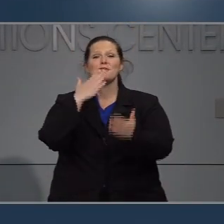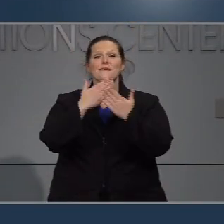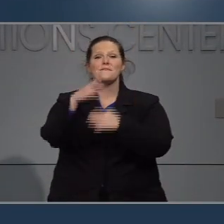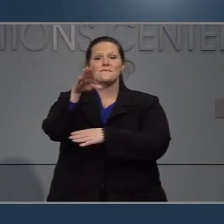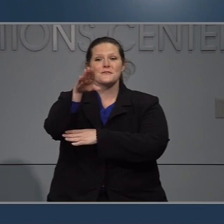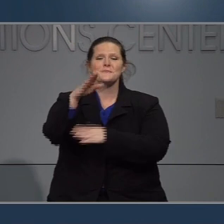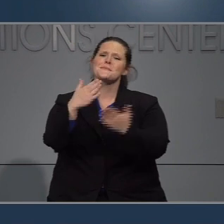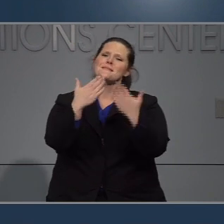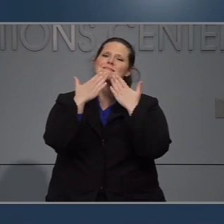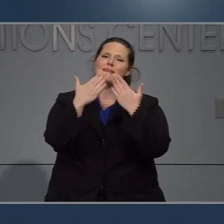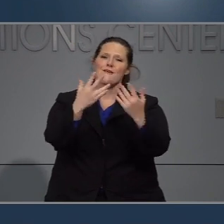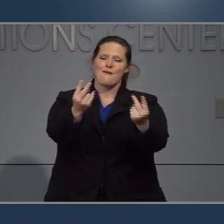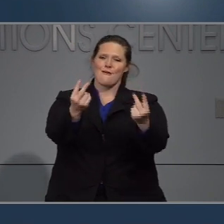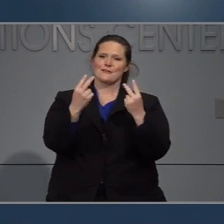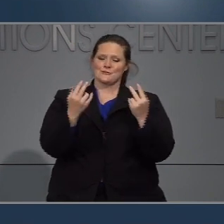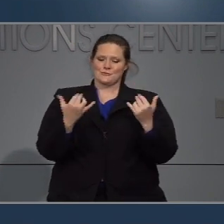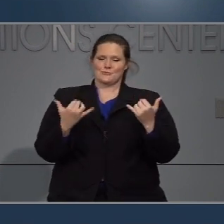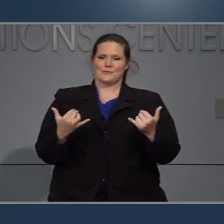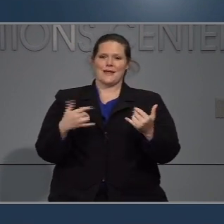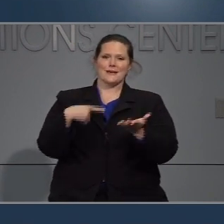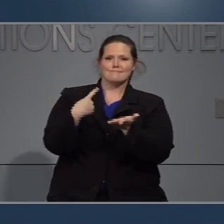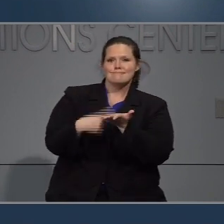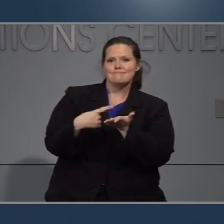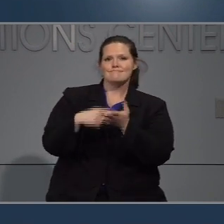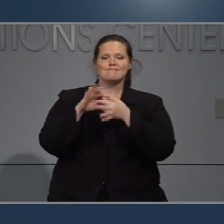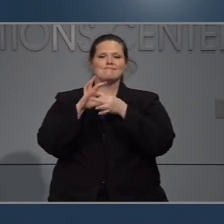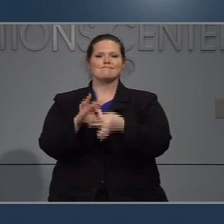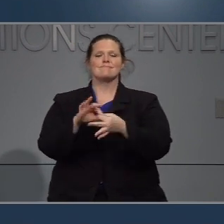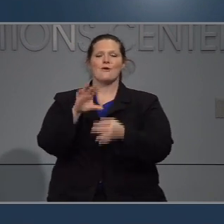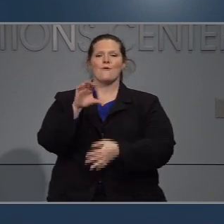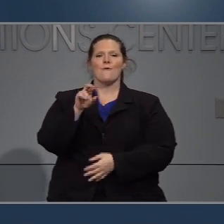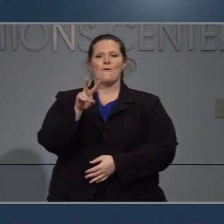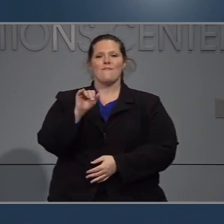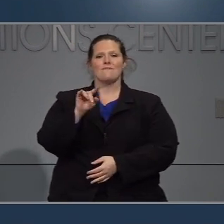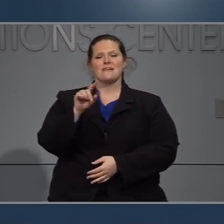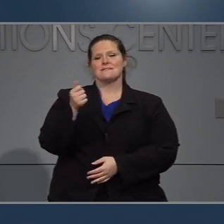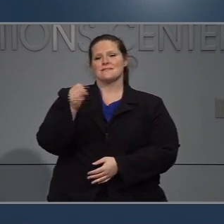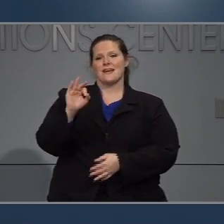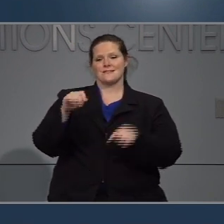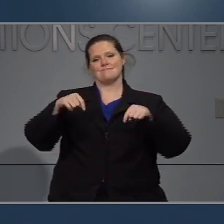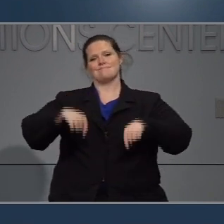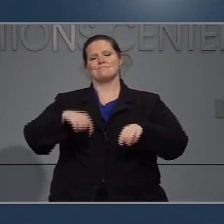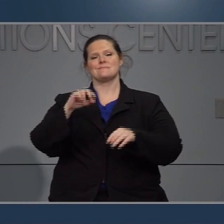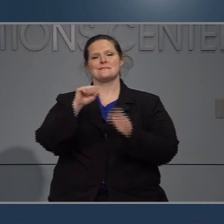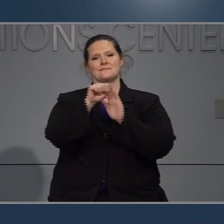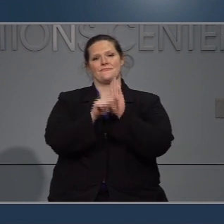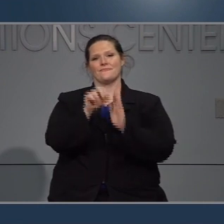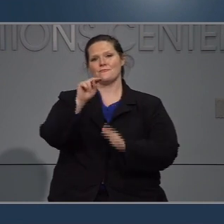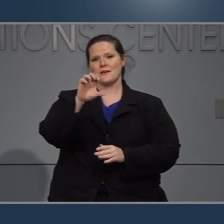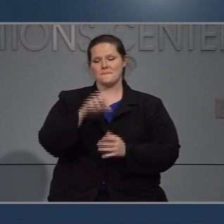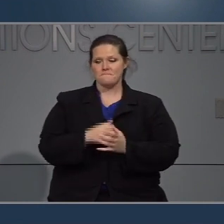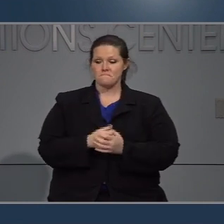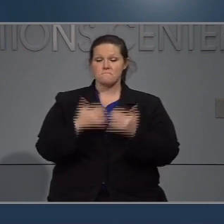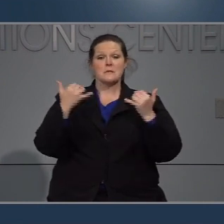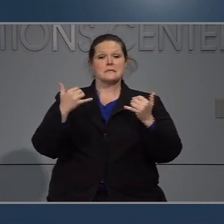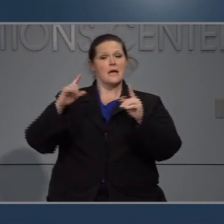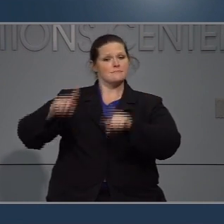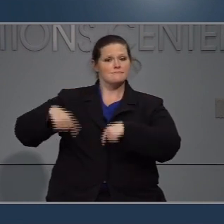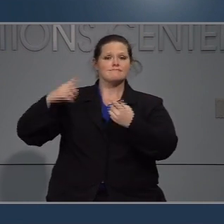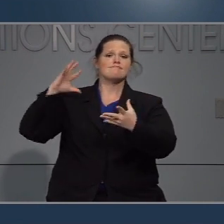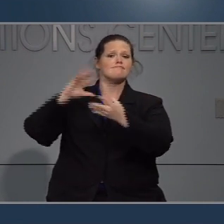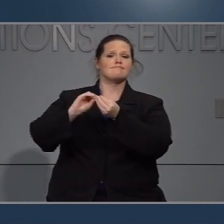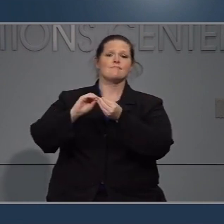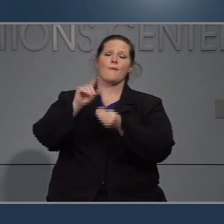Thank you for joining today's update on COVID-19 in North Carolina. As of today, we have more than